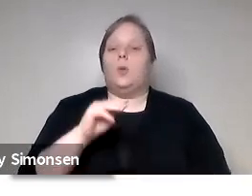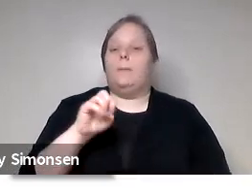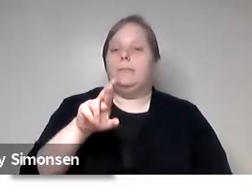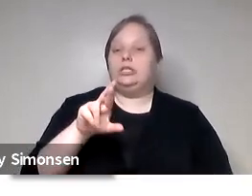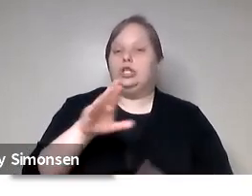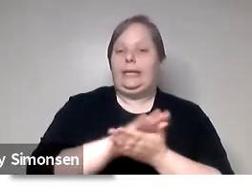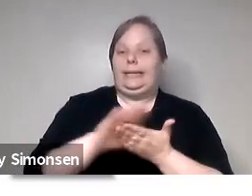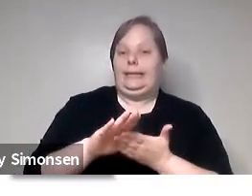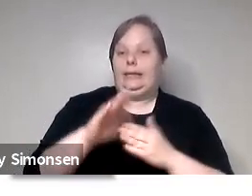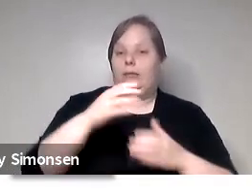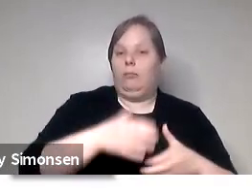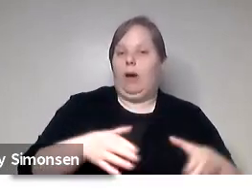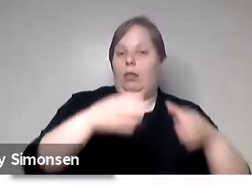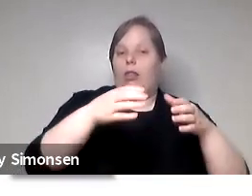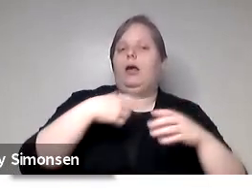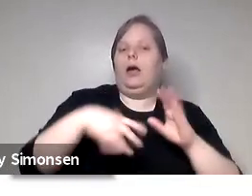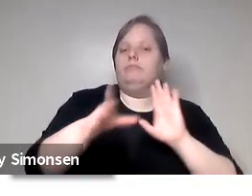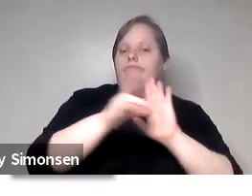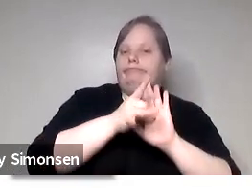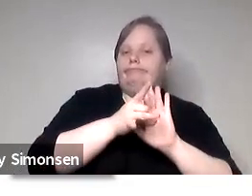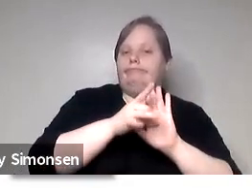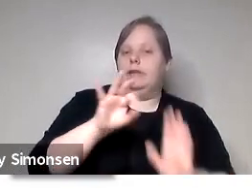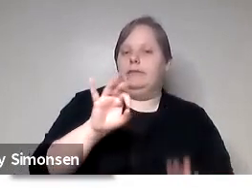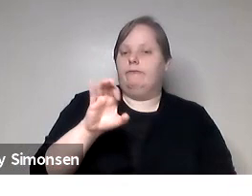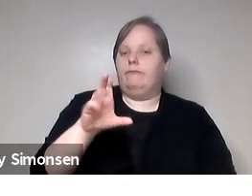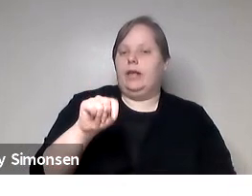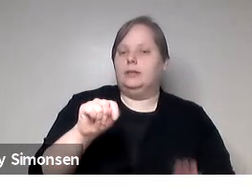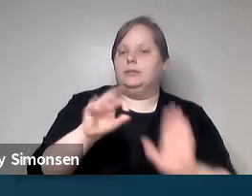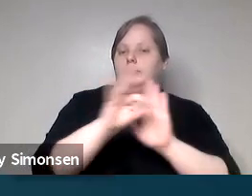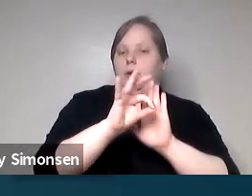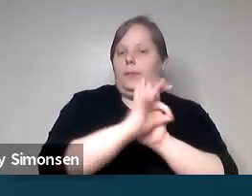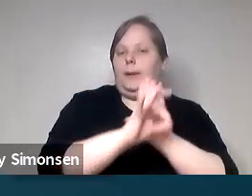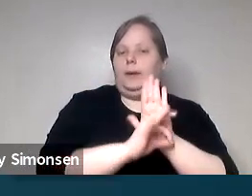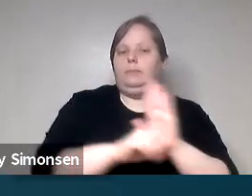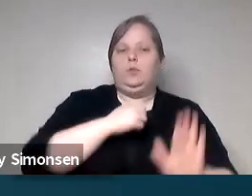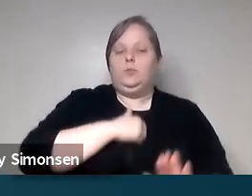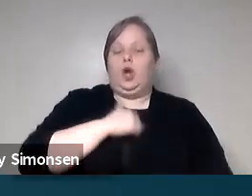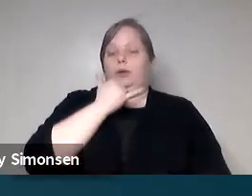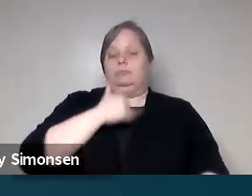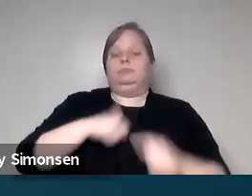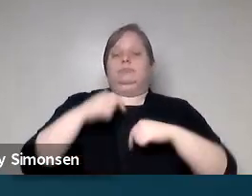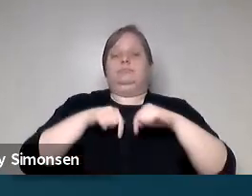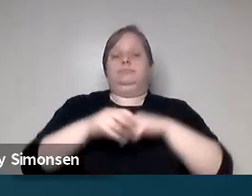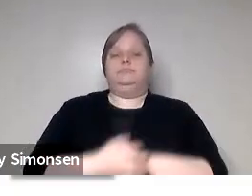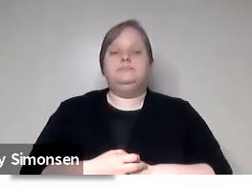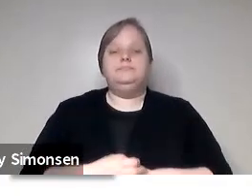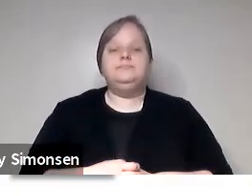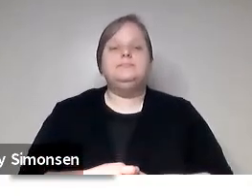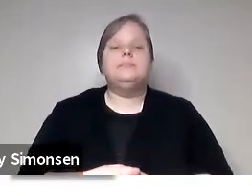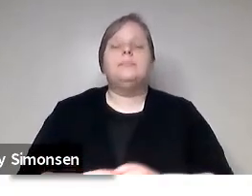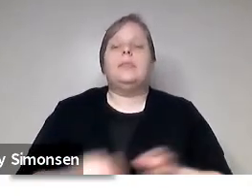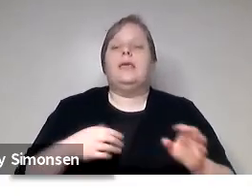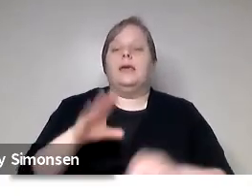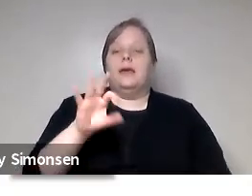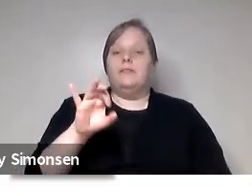bottle, I have some felt bump dot markers here. Whoops, I knew I was going to do that. I have some